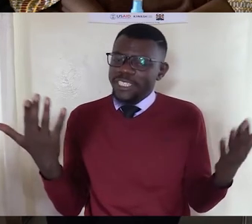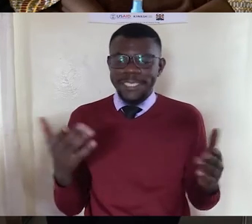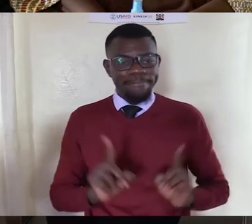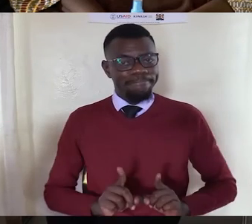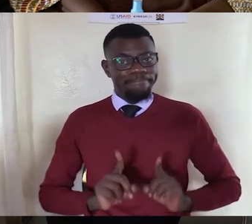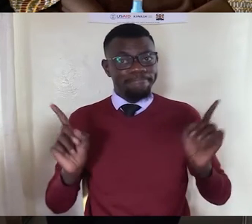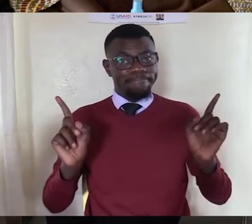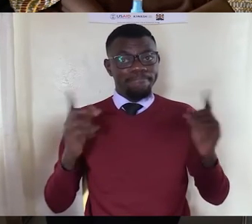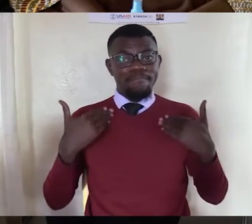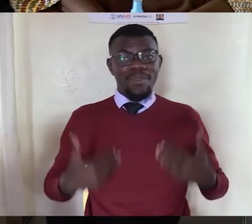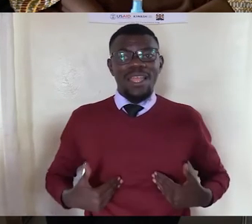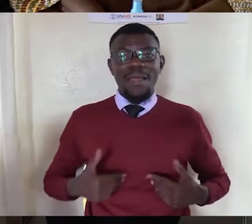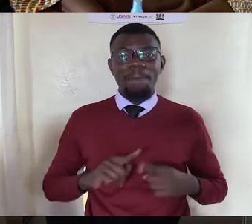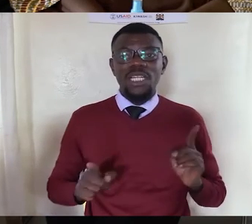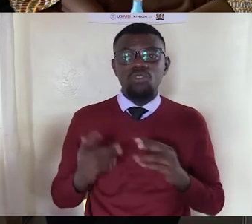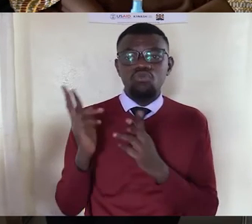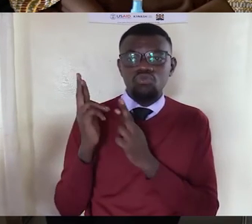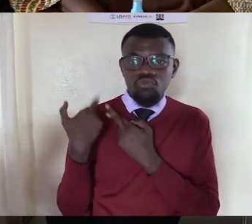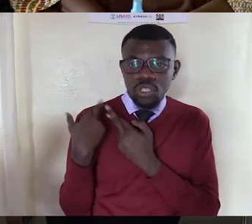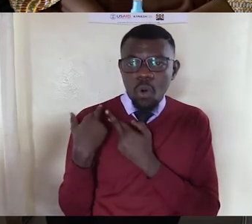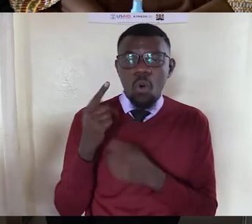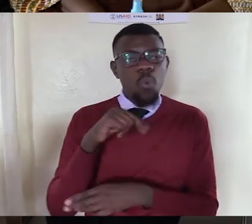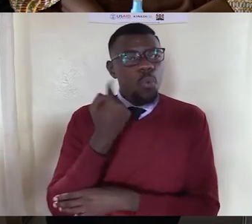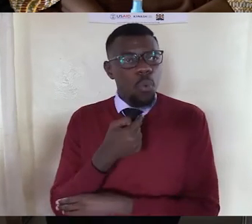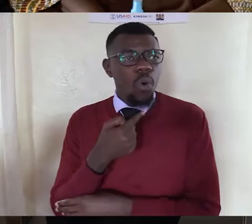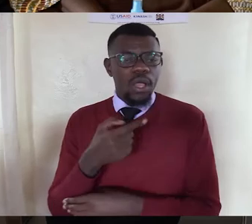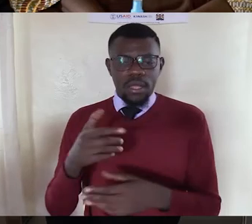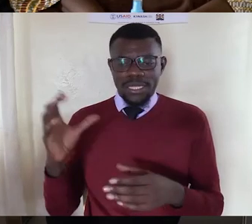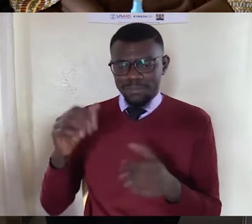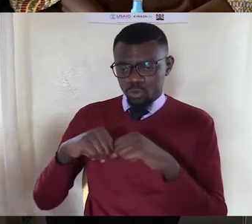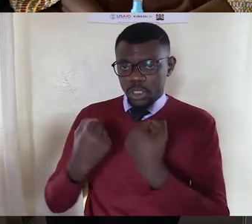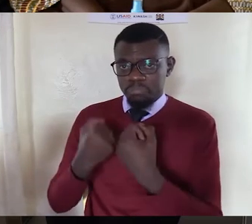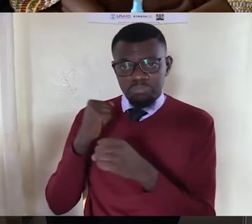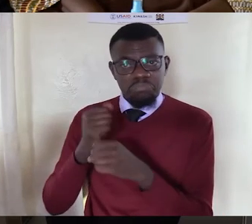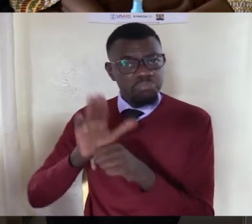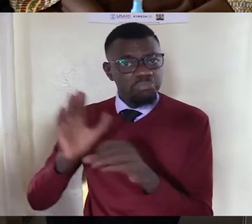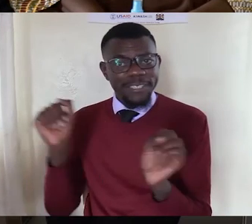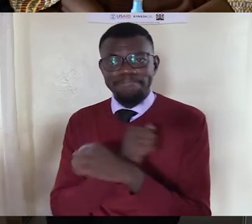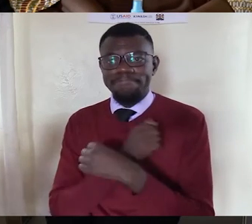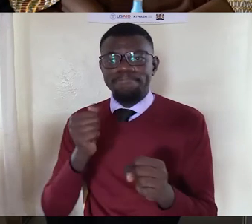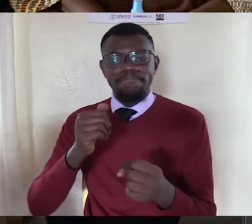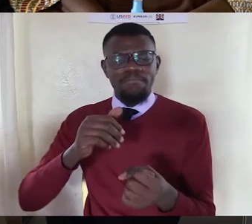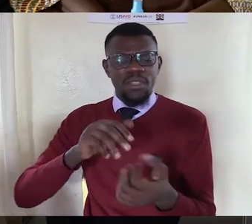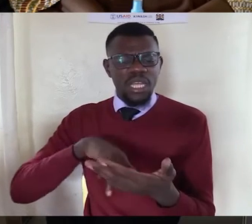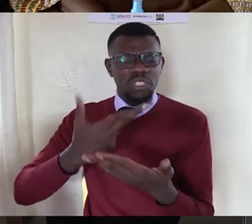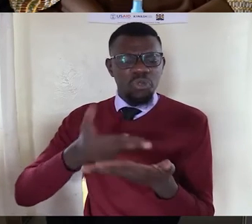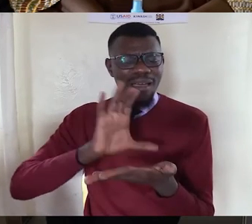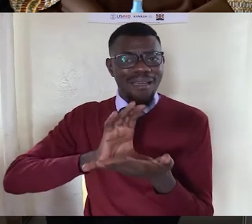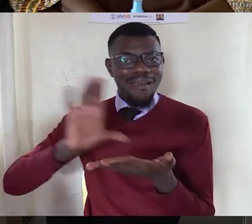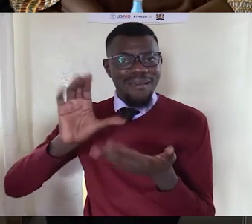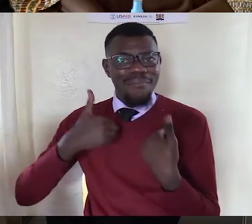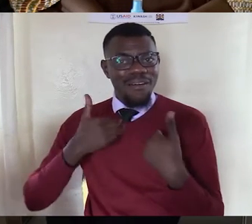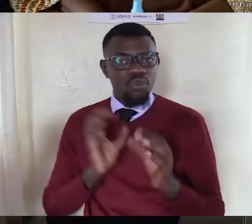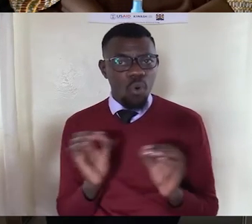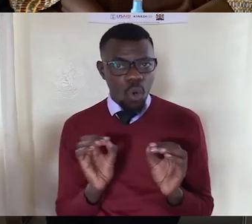The question is, who holds them to account? We can only do so much as civil society. We don't have the resources to cover the entire country. And therefore,